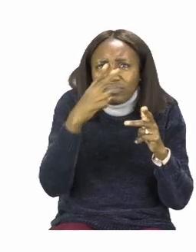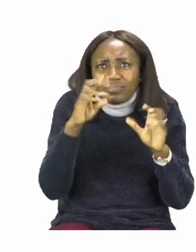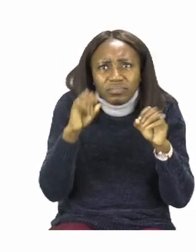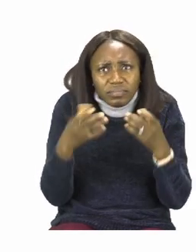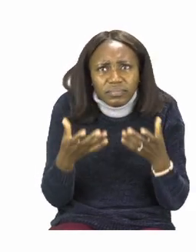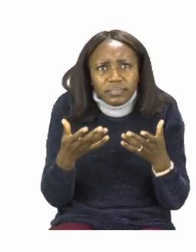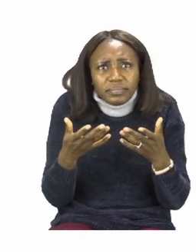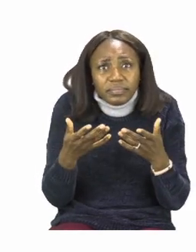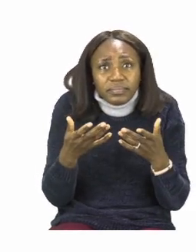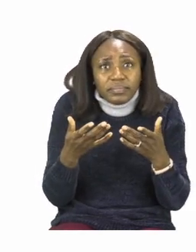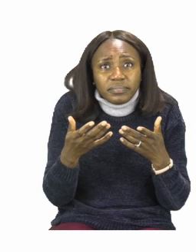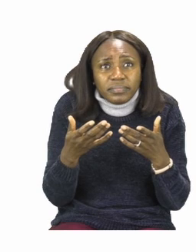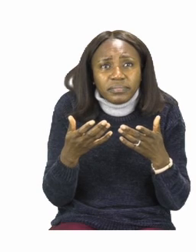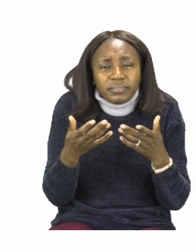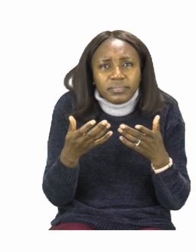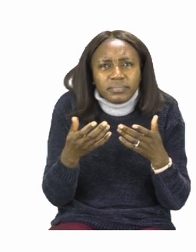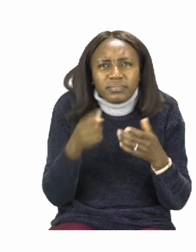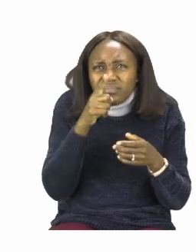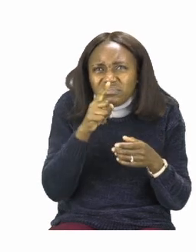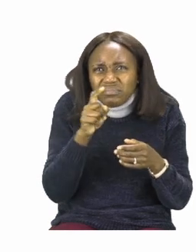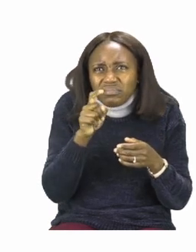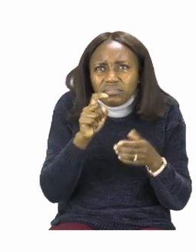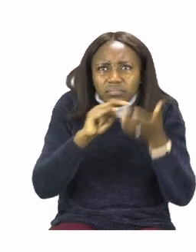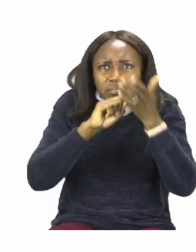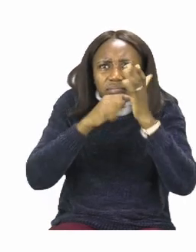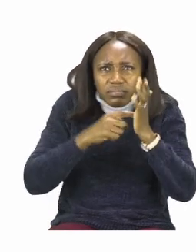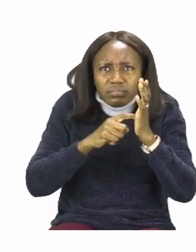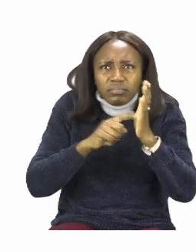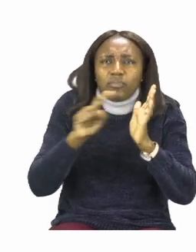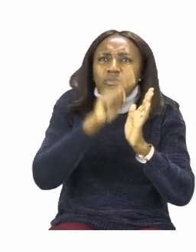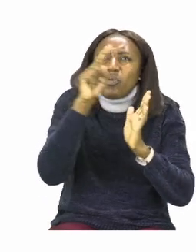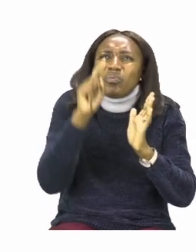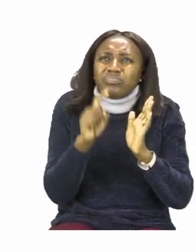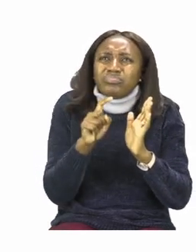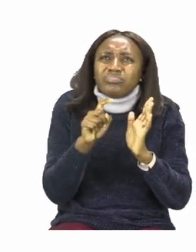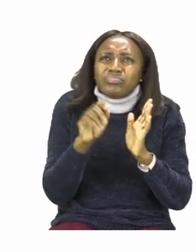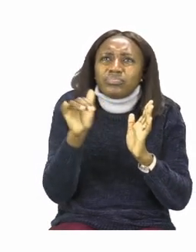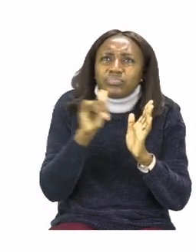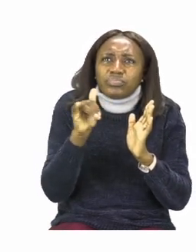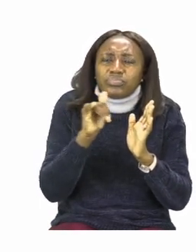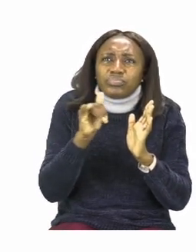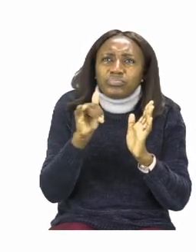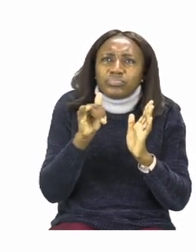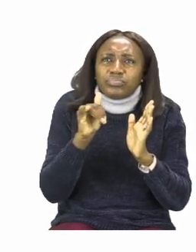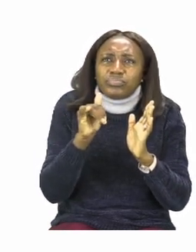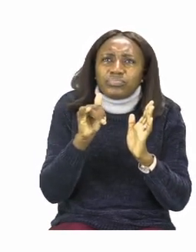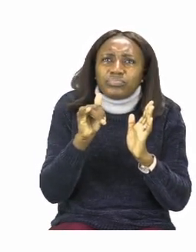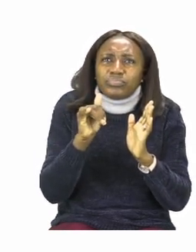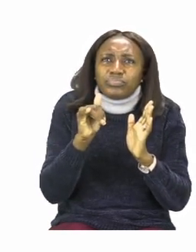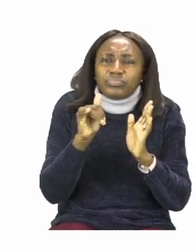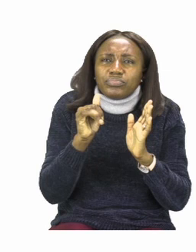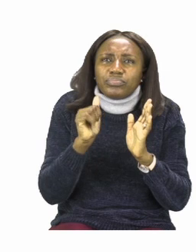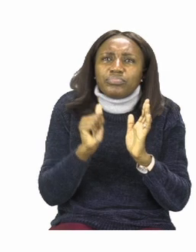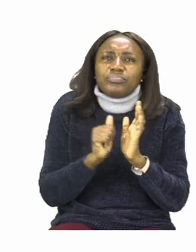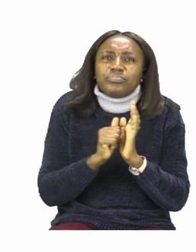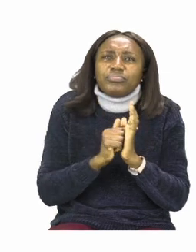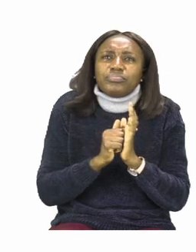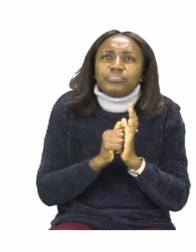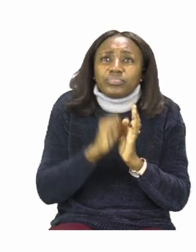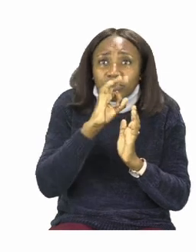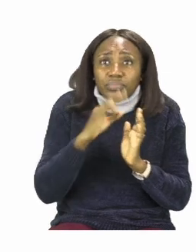see? Is this a statement or a question? If it is